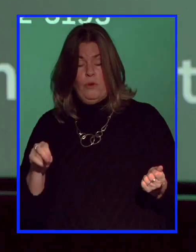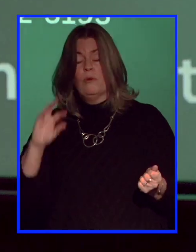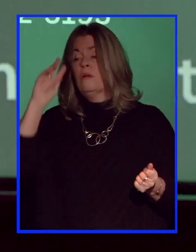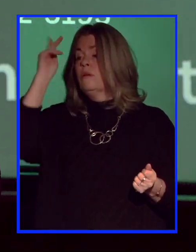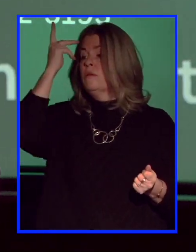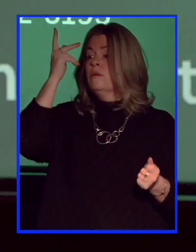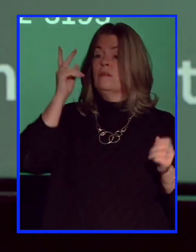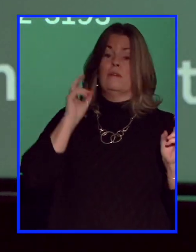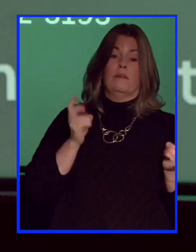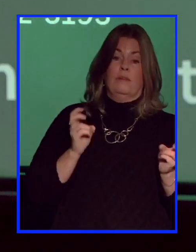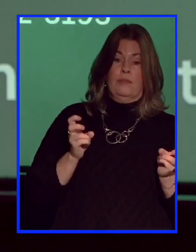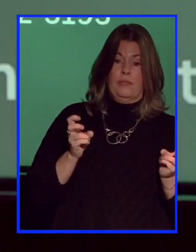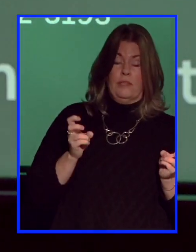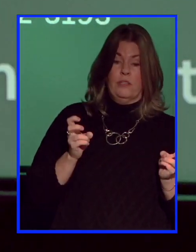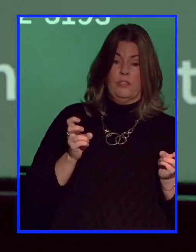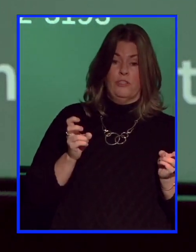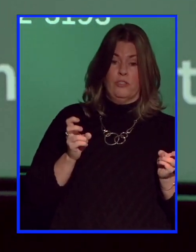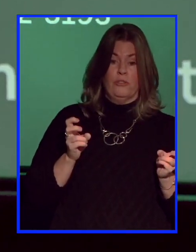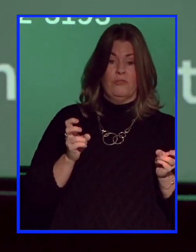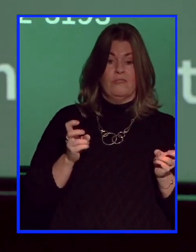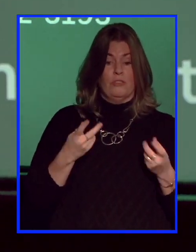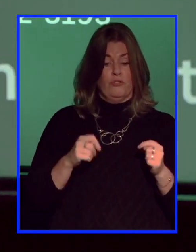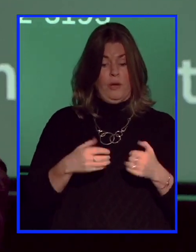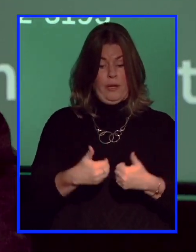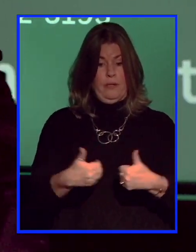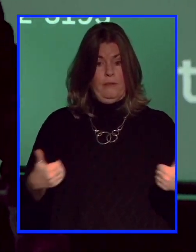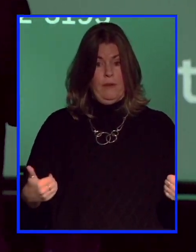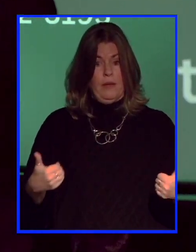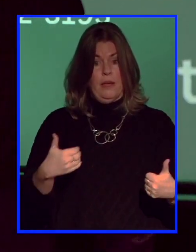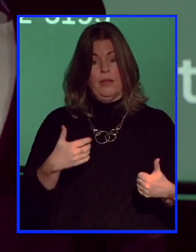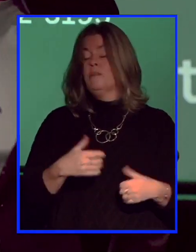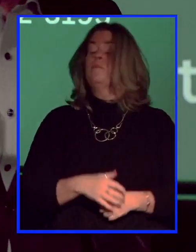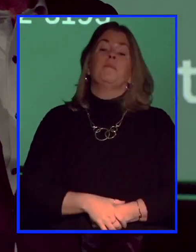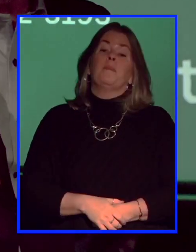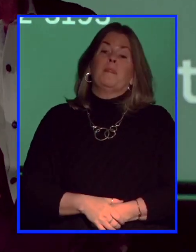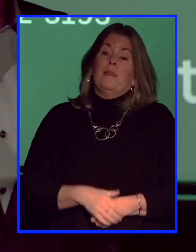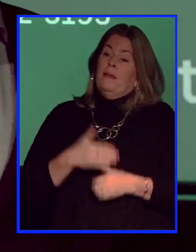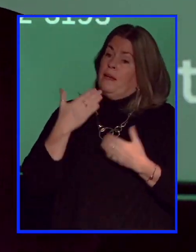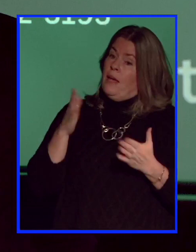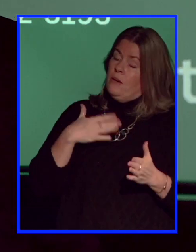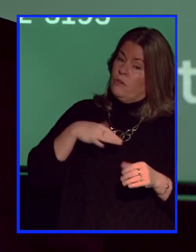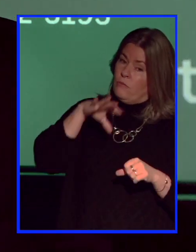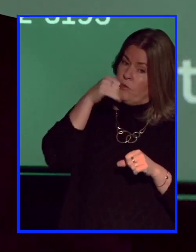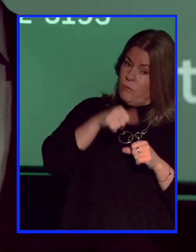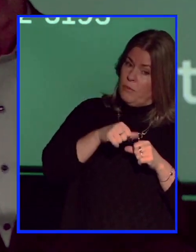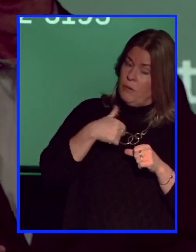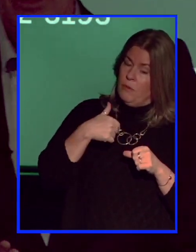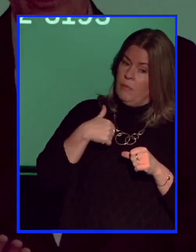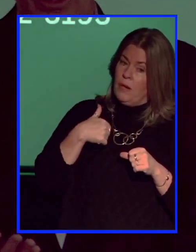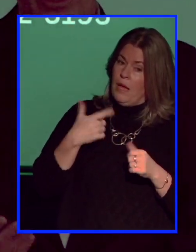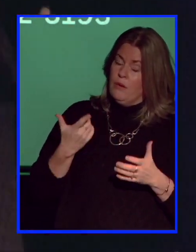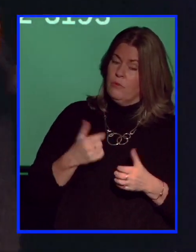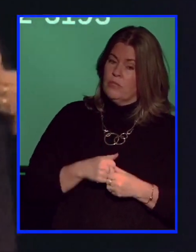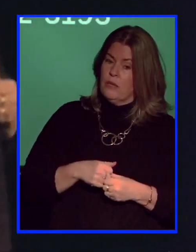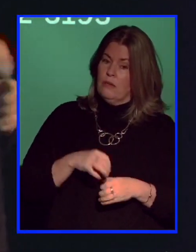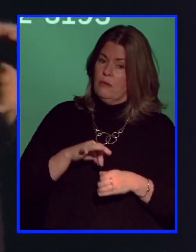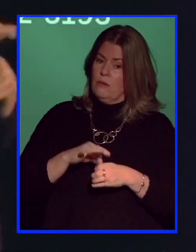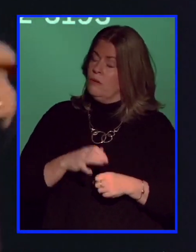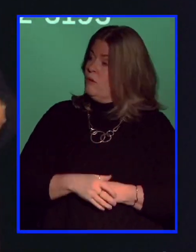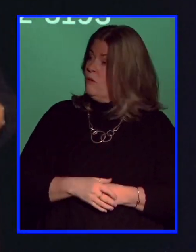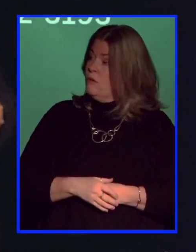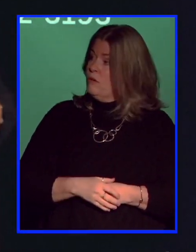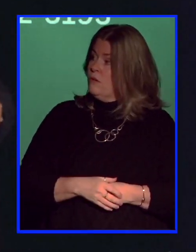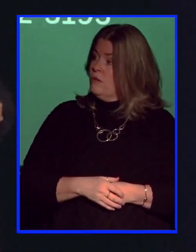that he used to stoke division and not try to solve the problem. And I don't know if you remember this, but I was appalled by this.